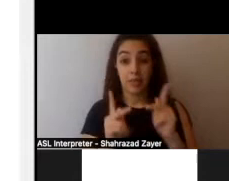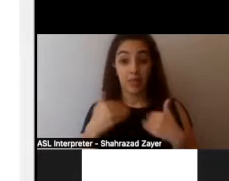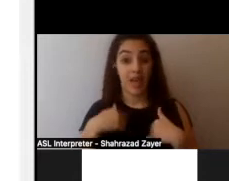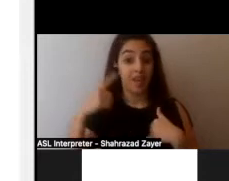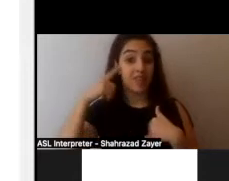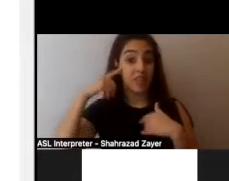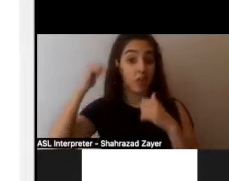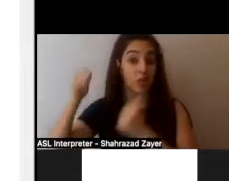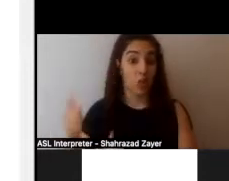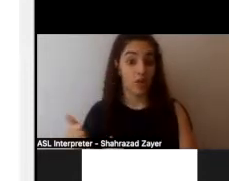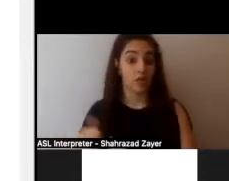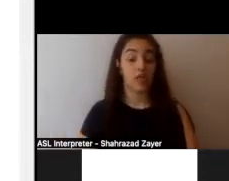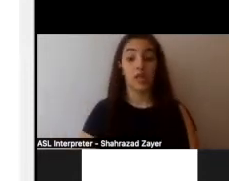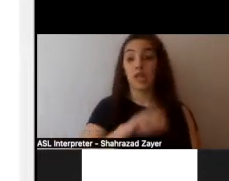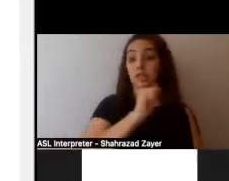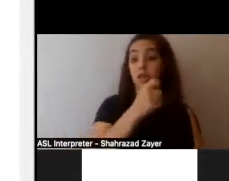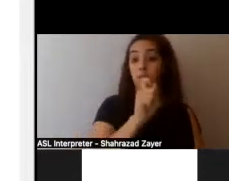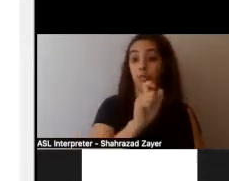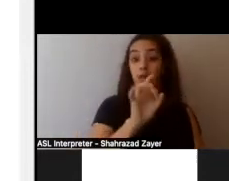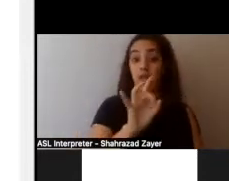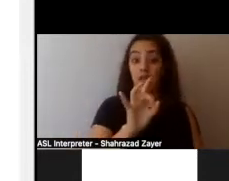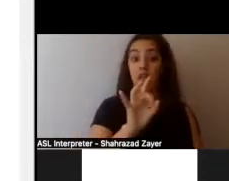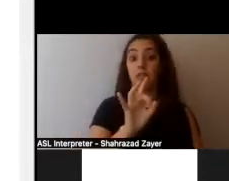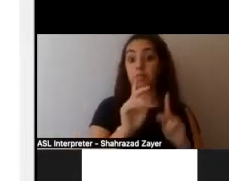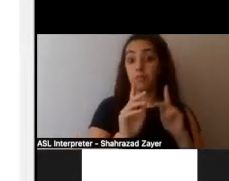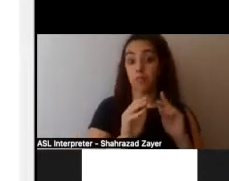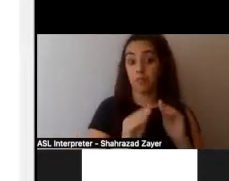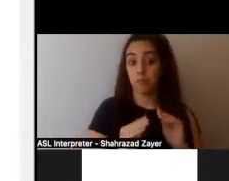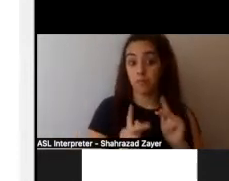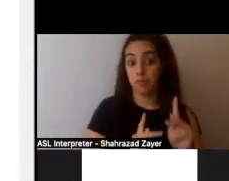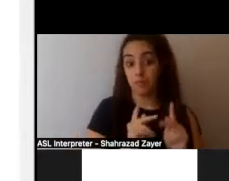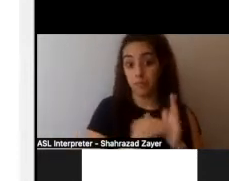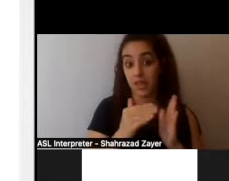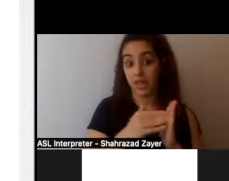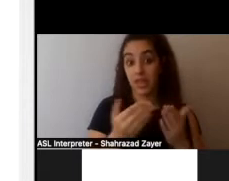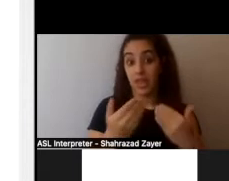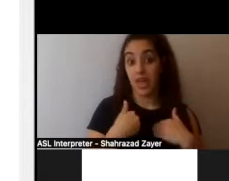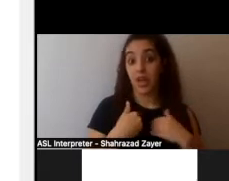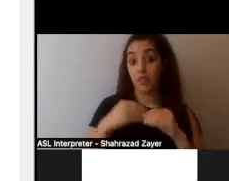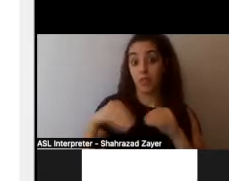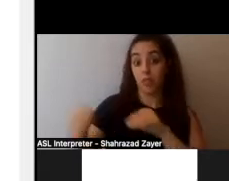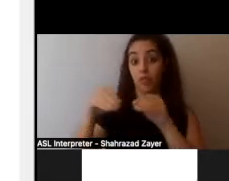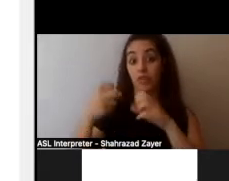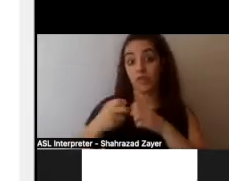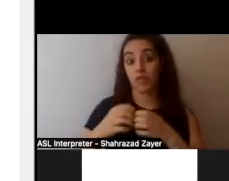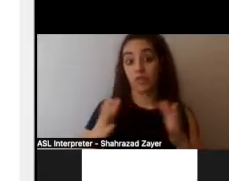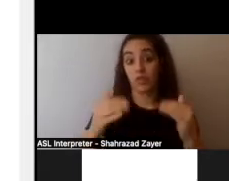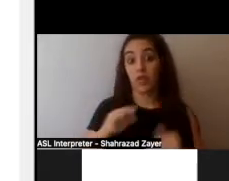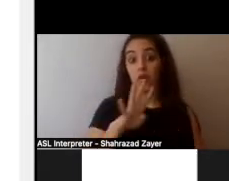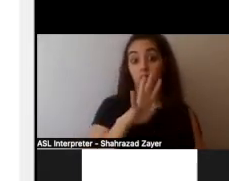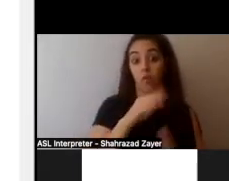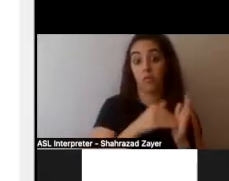10.8 million have ambulatory difficulties. 4 million with self-care